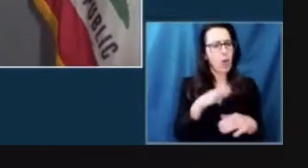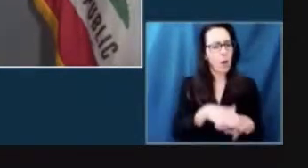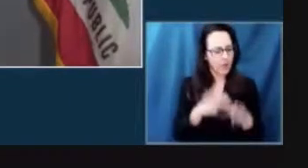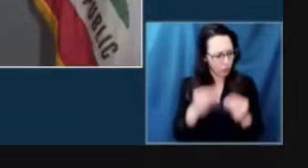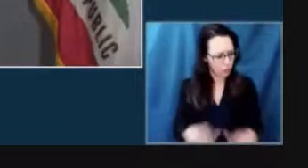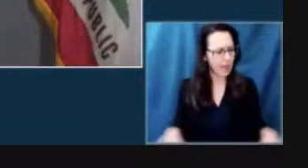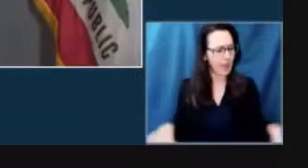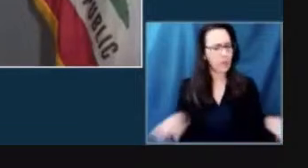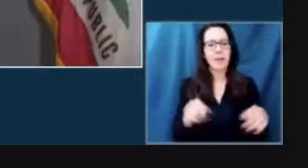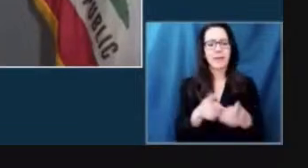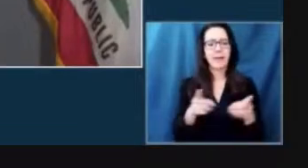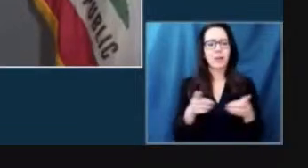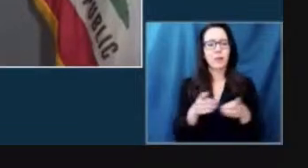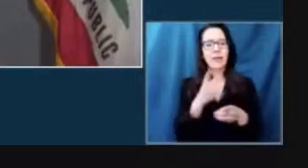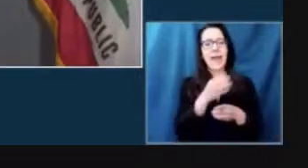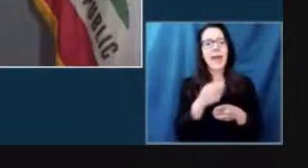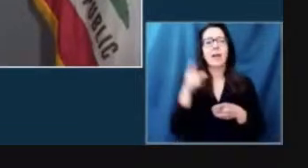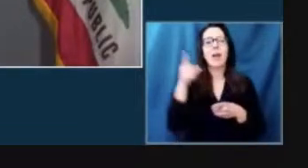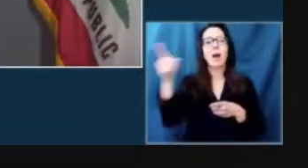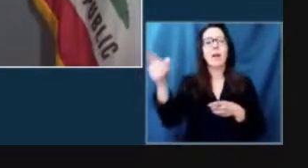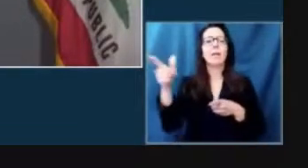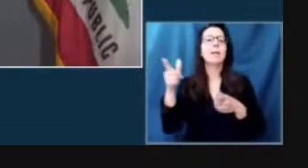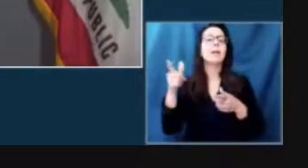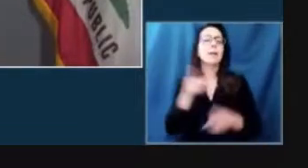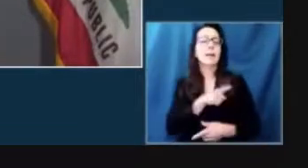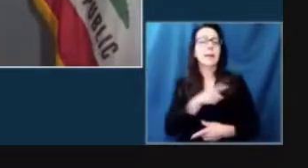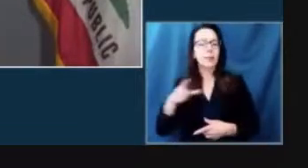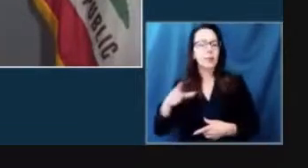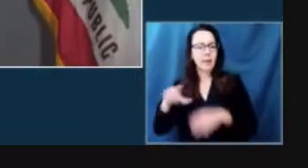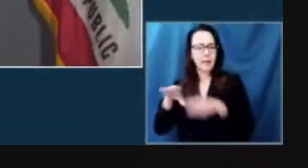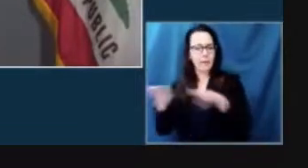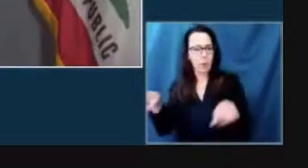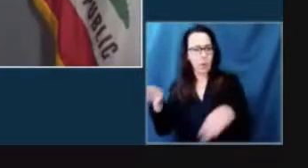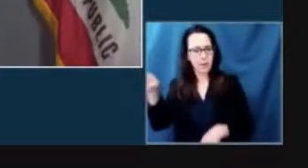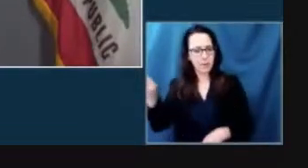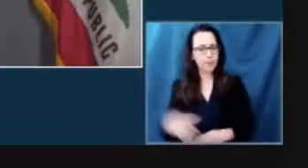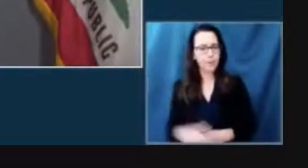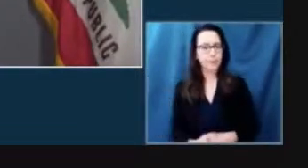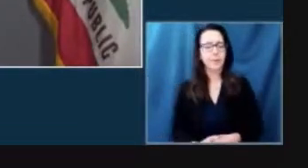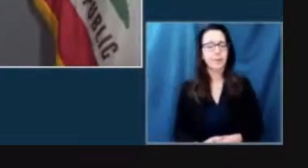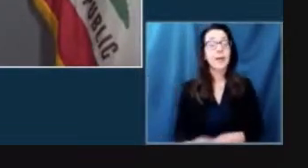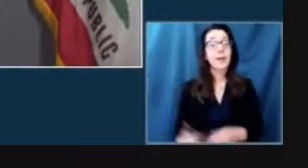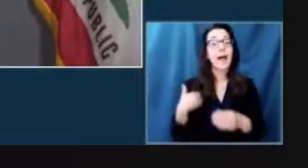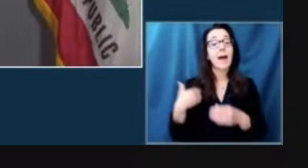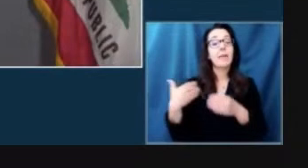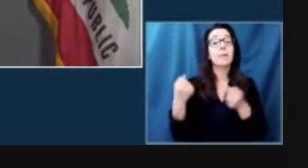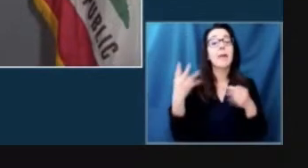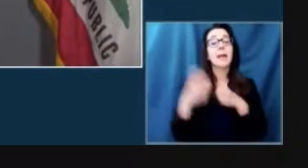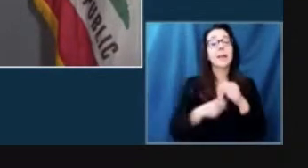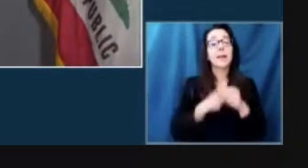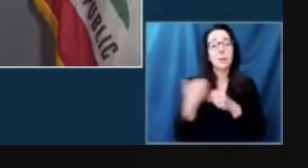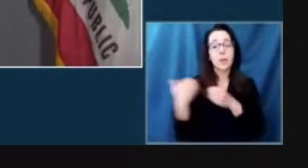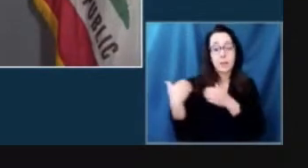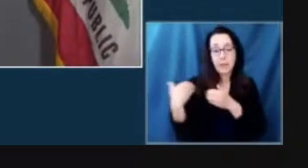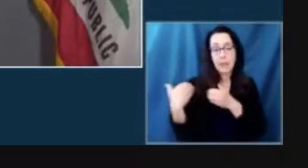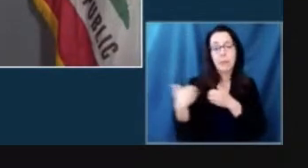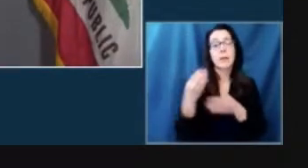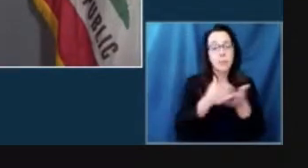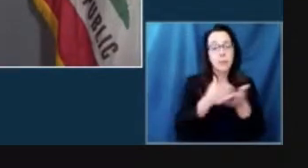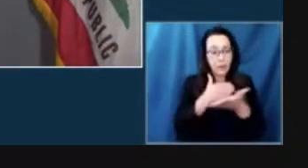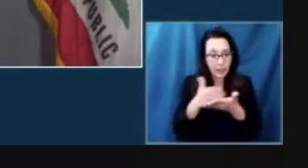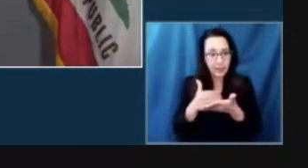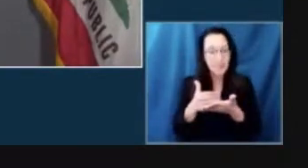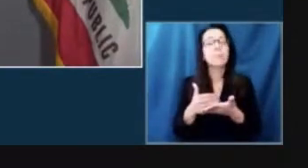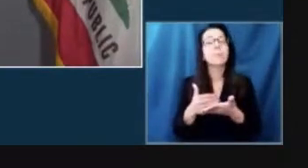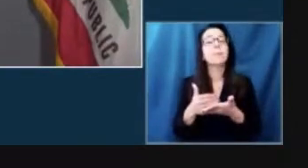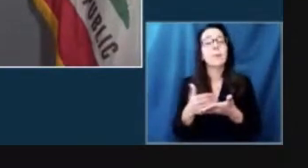on the legislative floors. Thanks to years of responsible budgeting by Democratic governors and the legislature, we've been able to